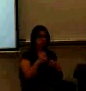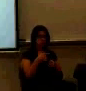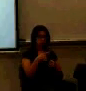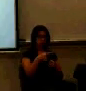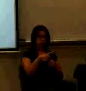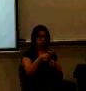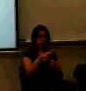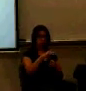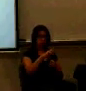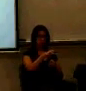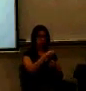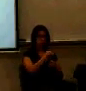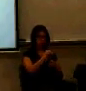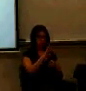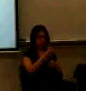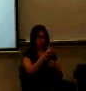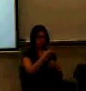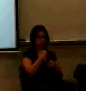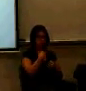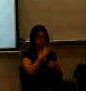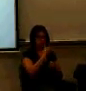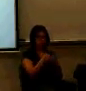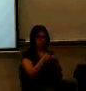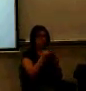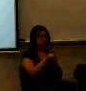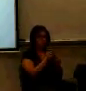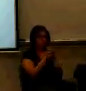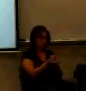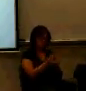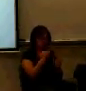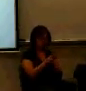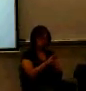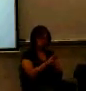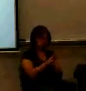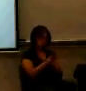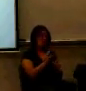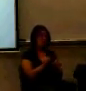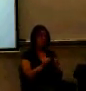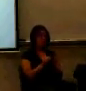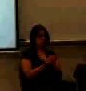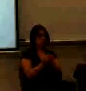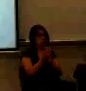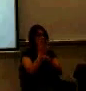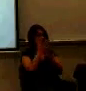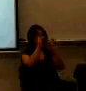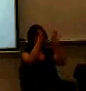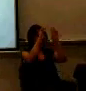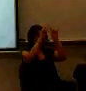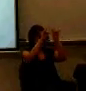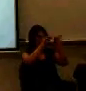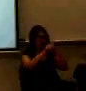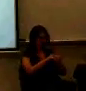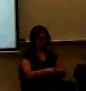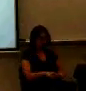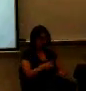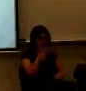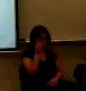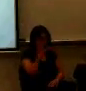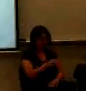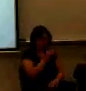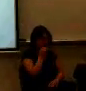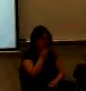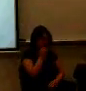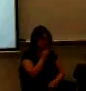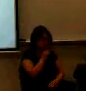Premnesium bloom that I talked about, that's a toxic effect. What happens is they bloom, they fall down to the bottom, and the catfish and the fish that eat stuff off the bottom